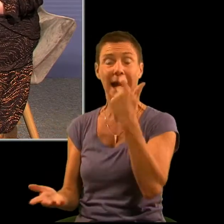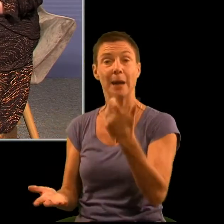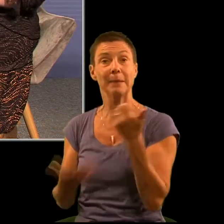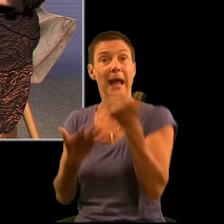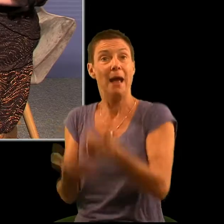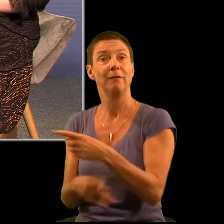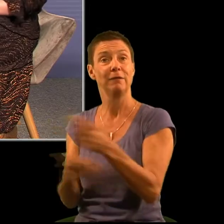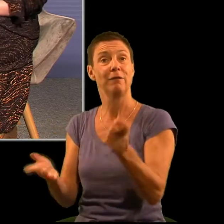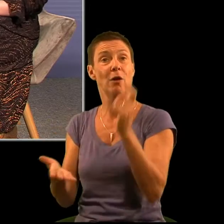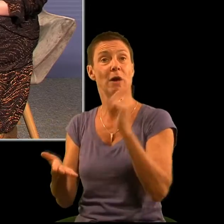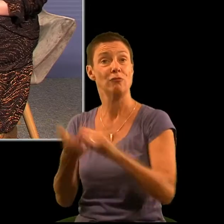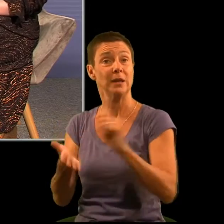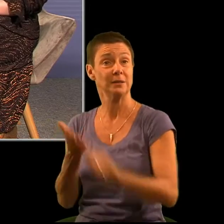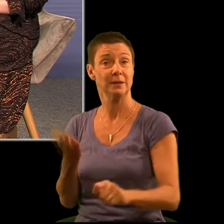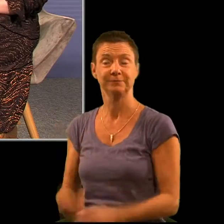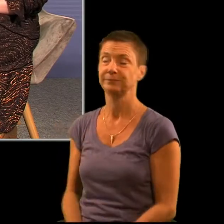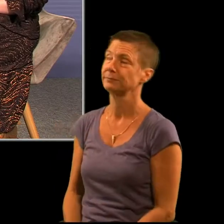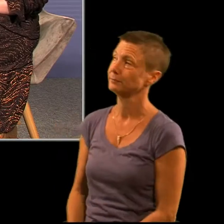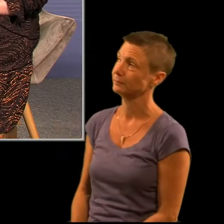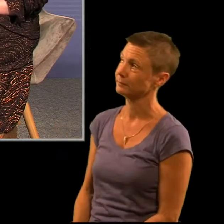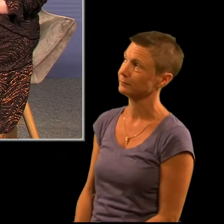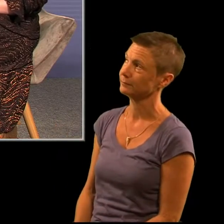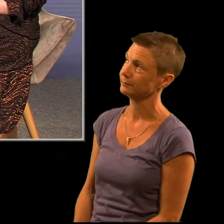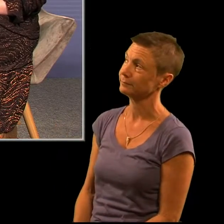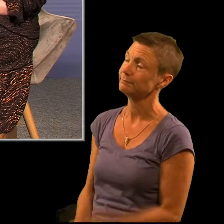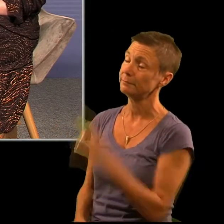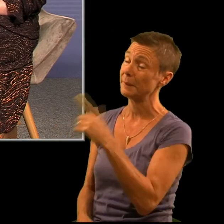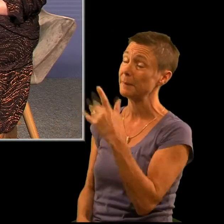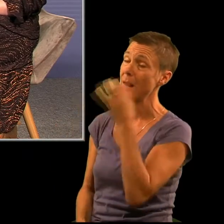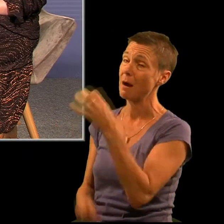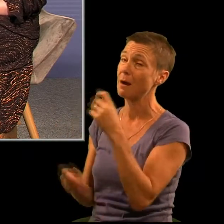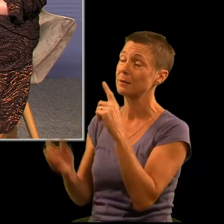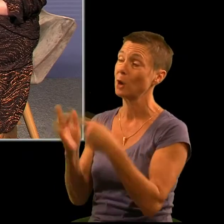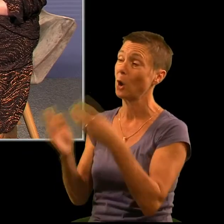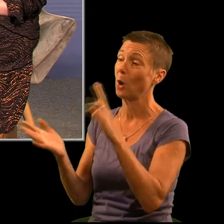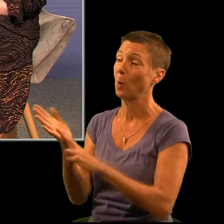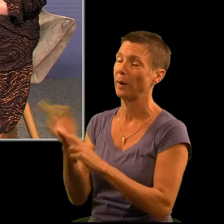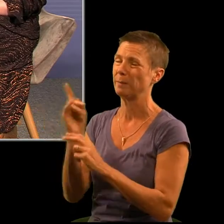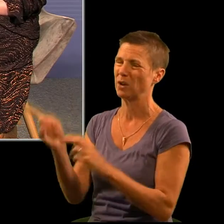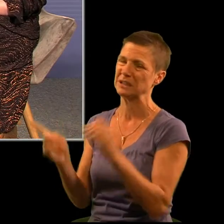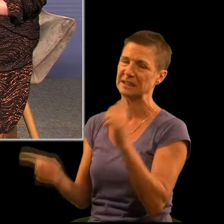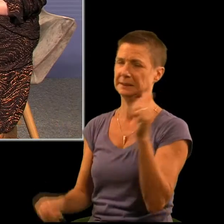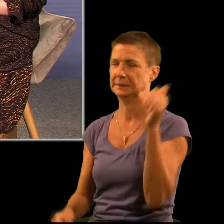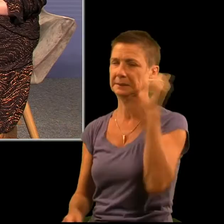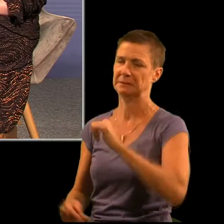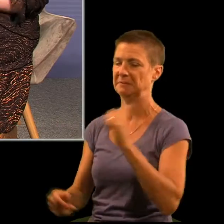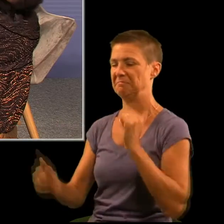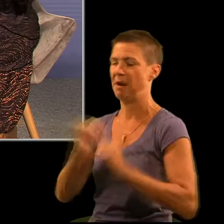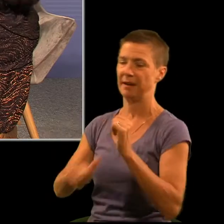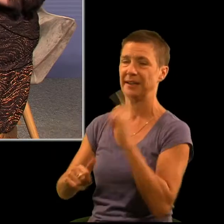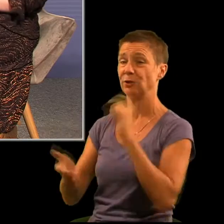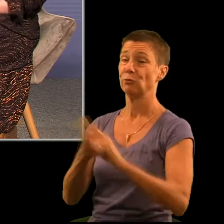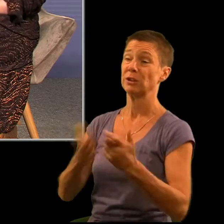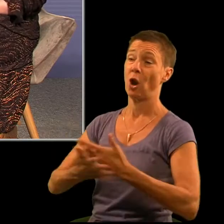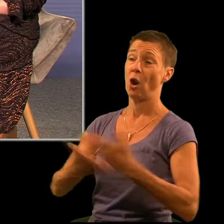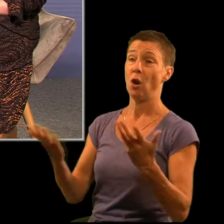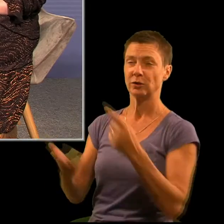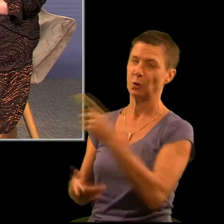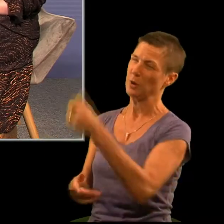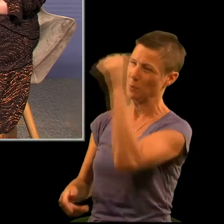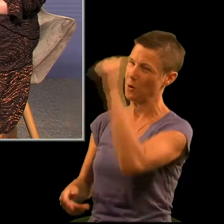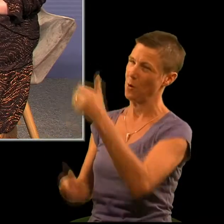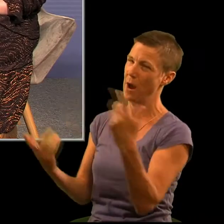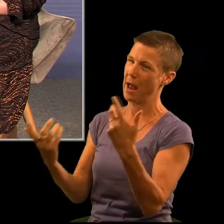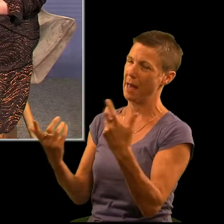Scotland. Well, I think we'll finish the question about inspiration with Eoin, since Eoin is smug and has written lots and lots during lockdown, so he'll have the absolute